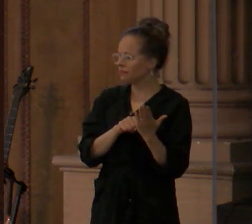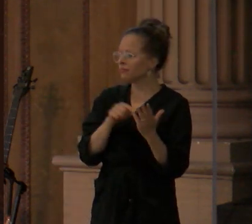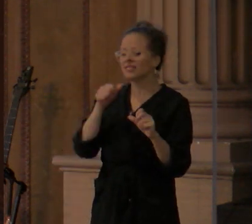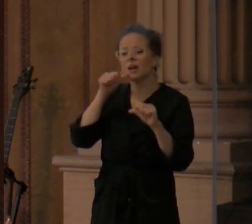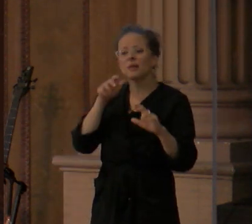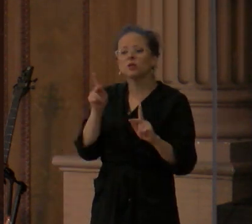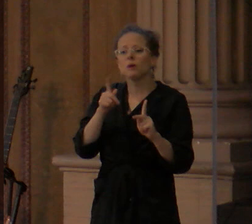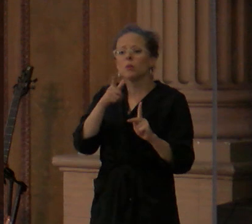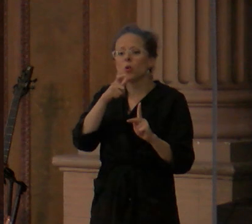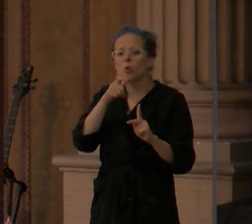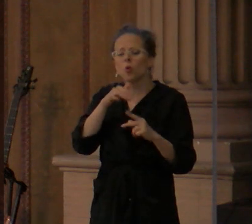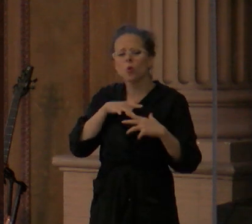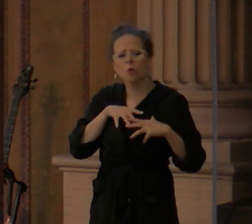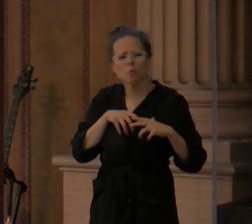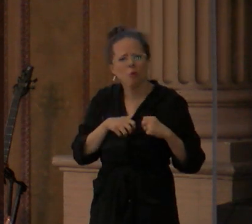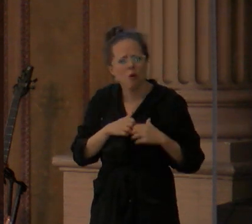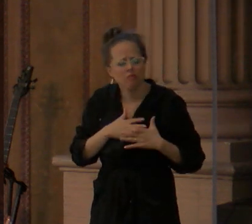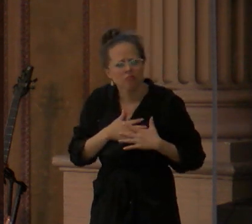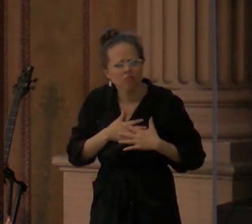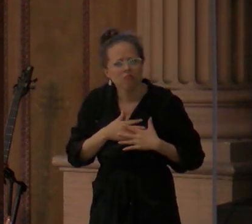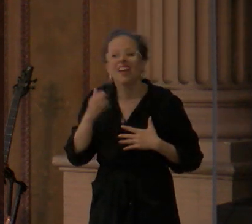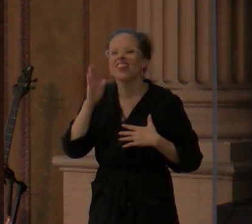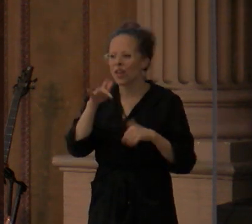mourn, for they shall be comforted.